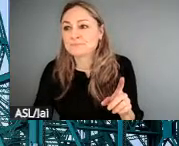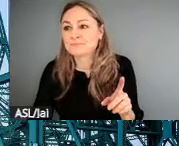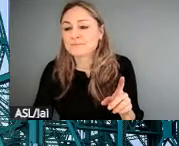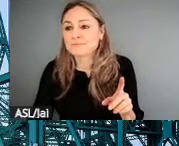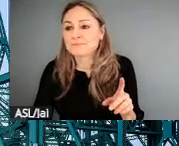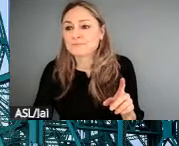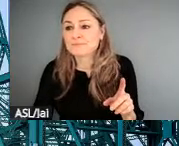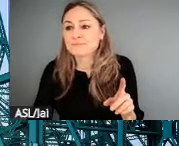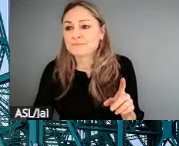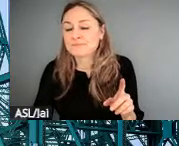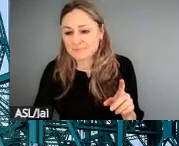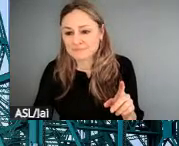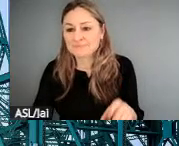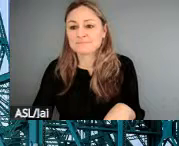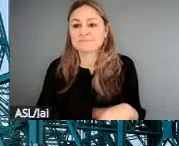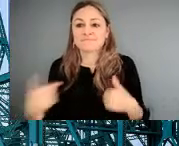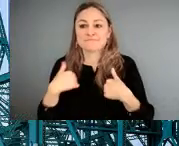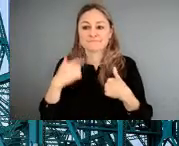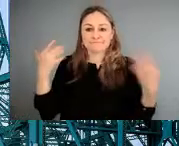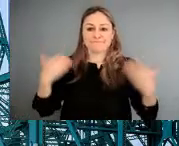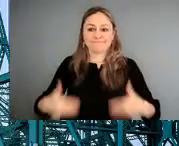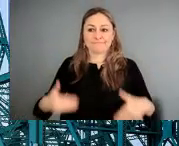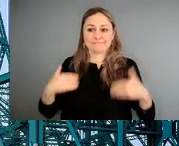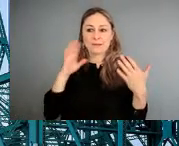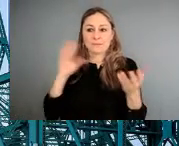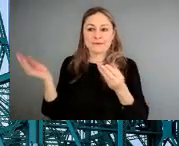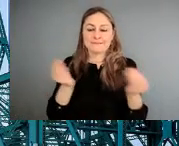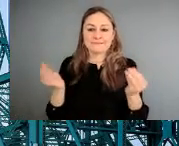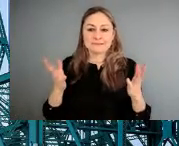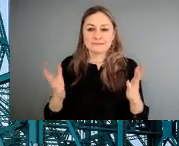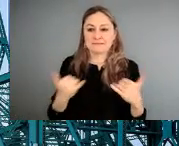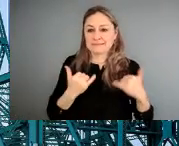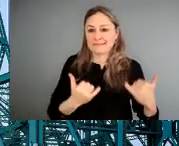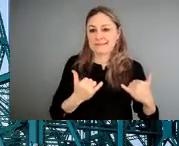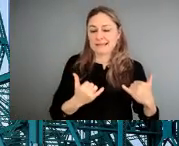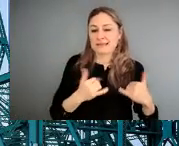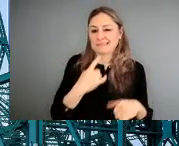your facilitator for this.